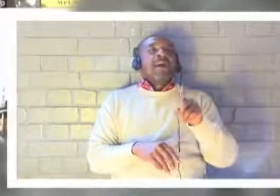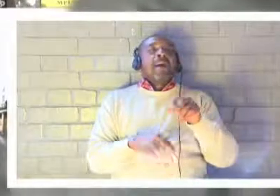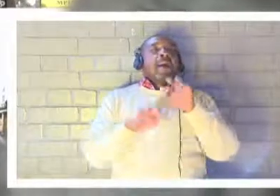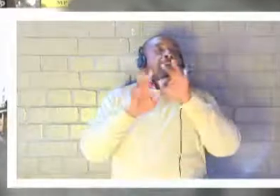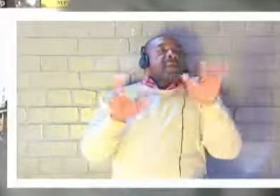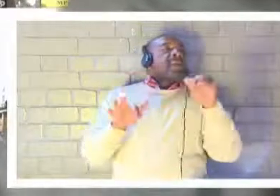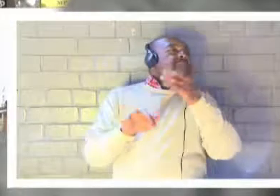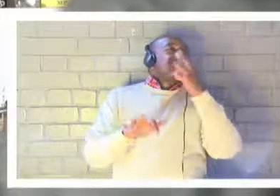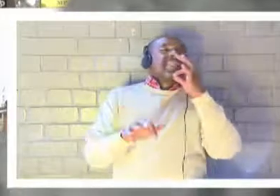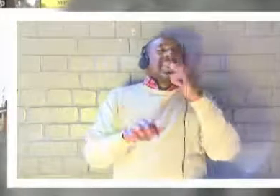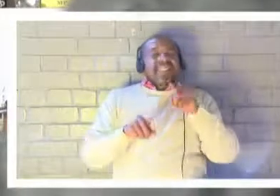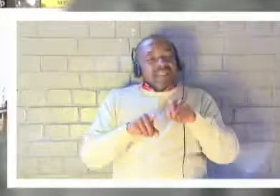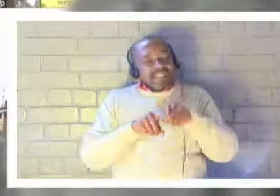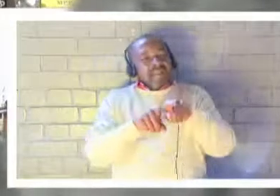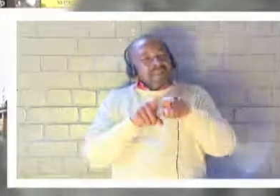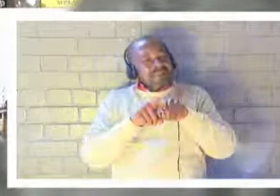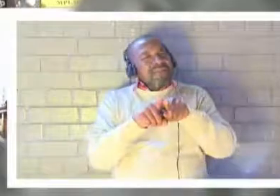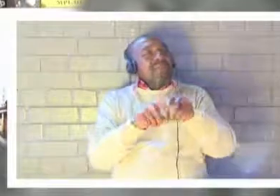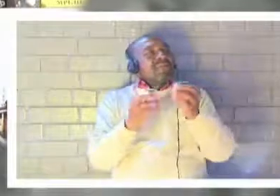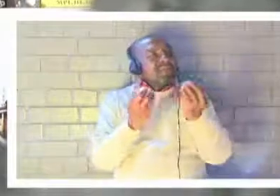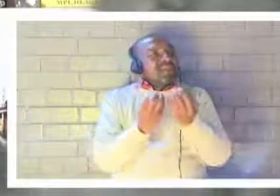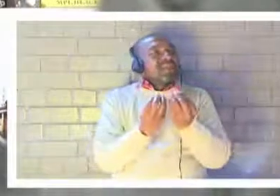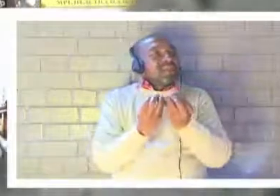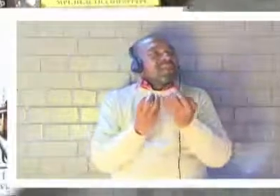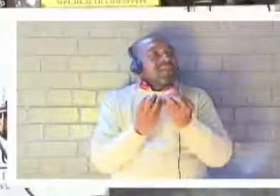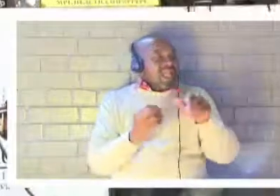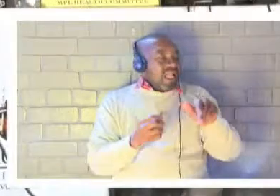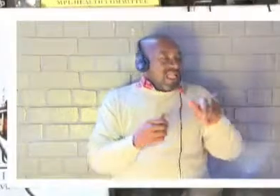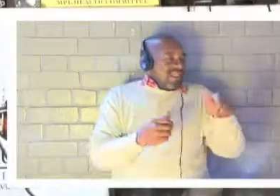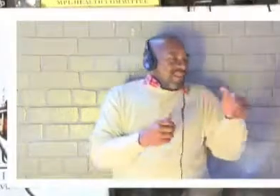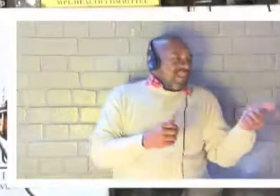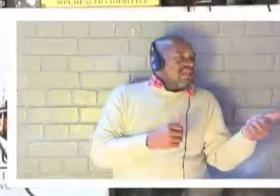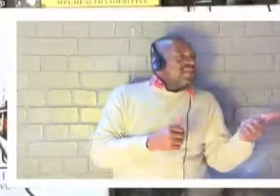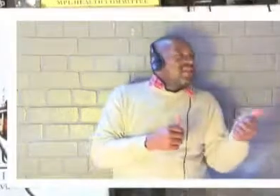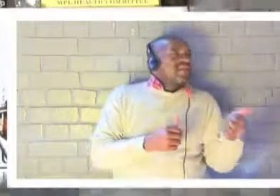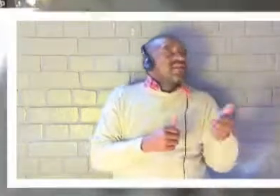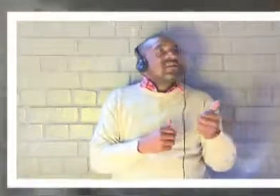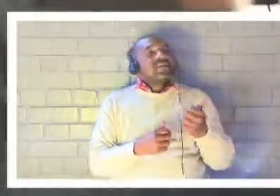things that have been said. Next one,